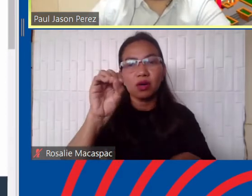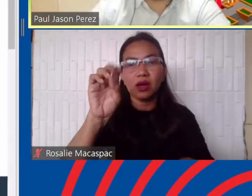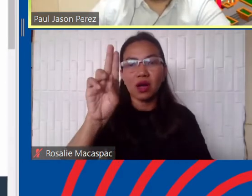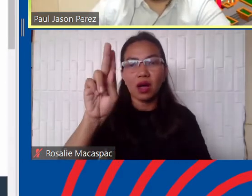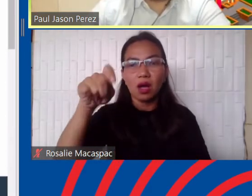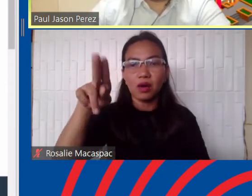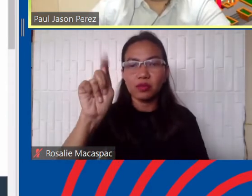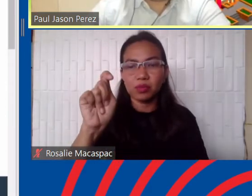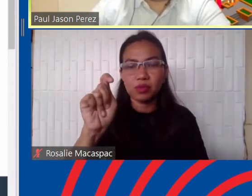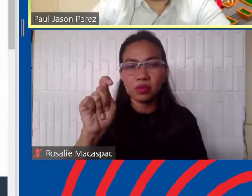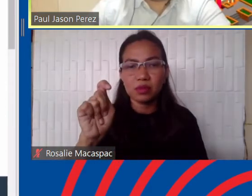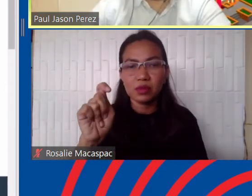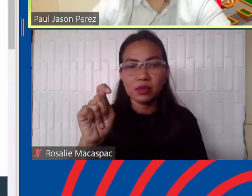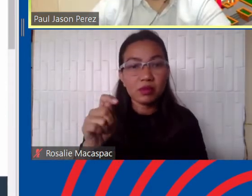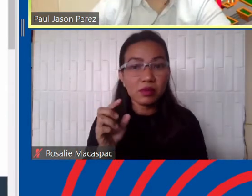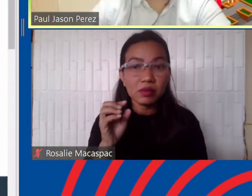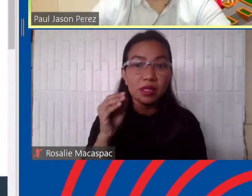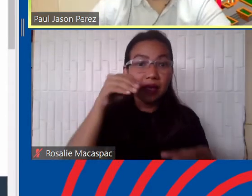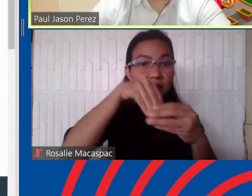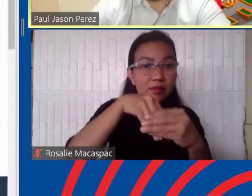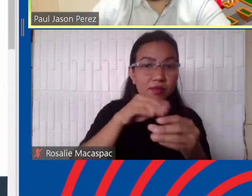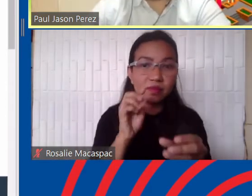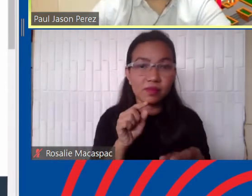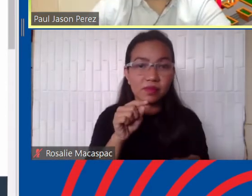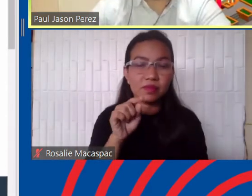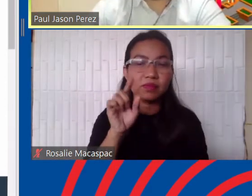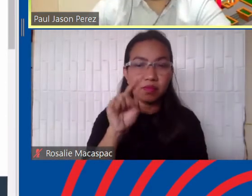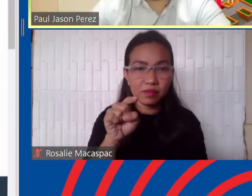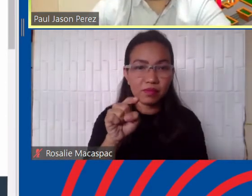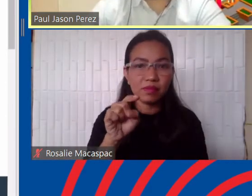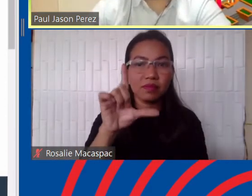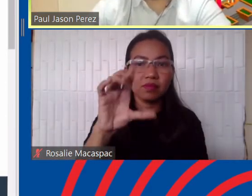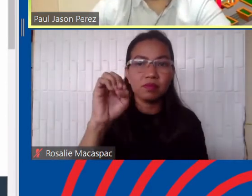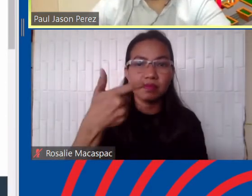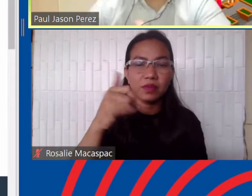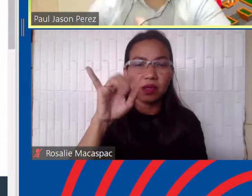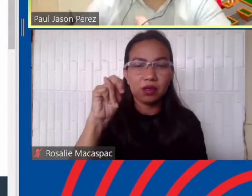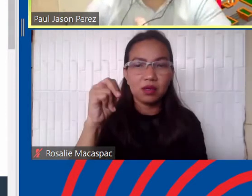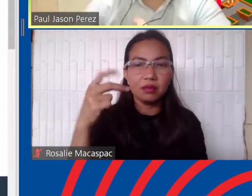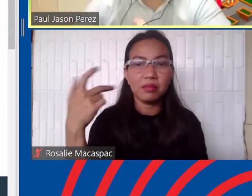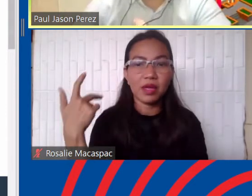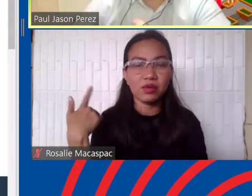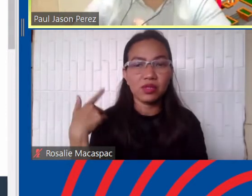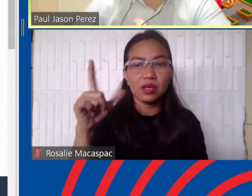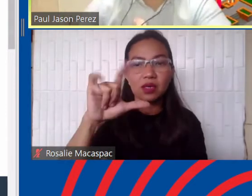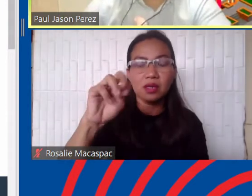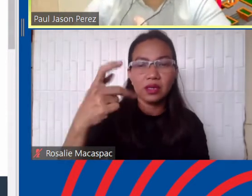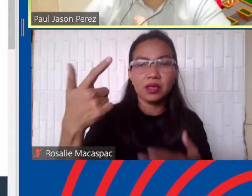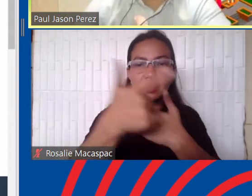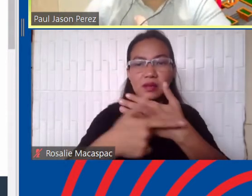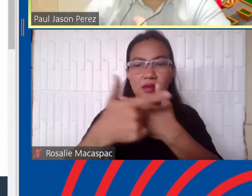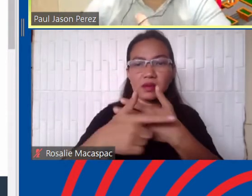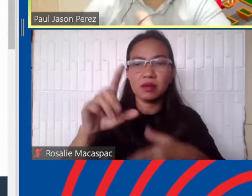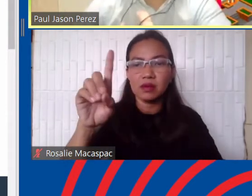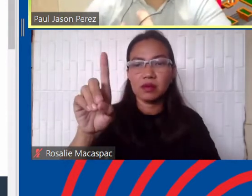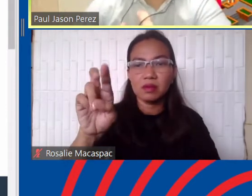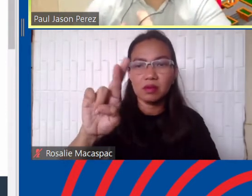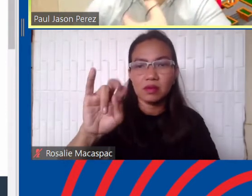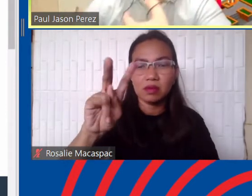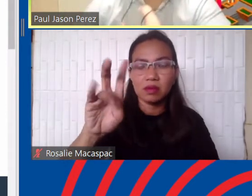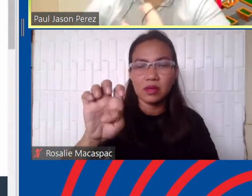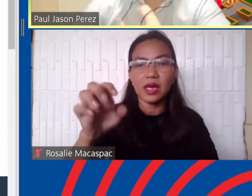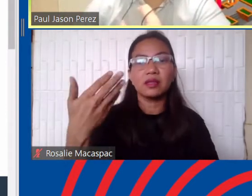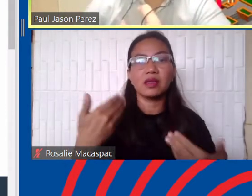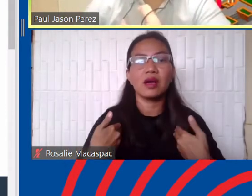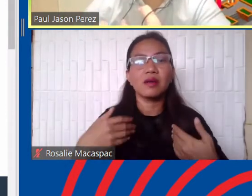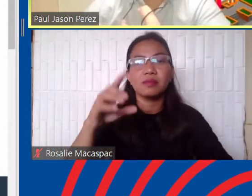going to log in within OSF, it has links to Google Drive and Dropbox. So